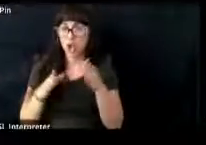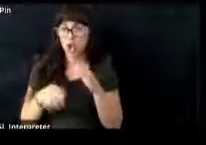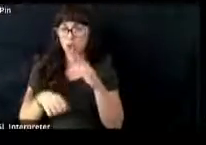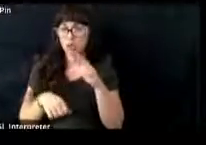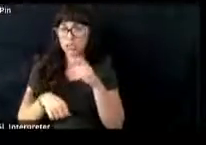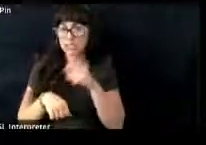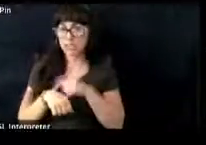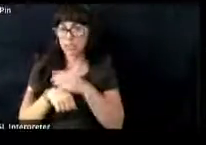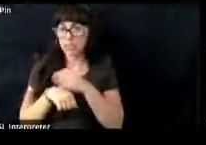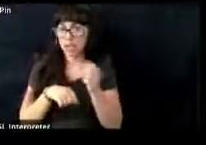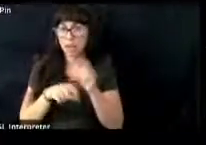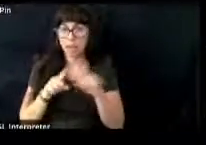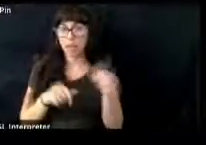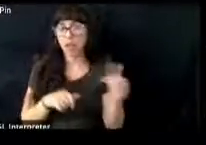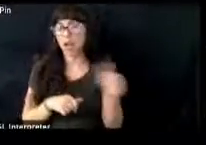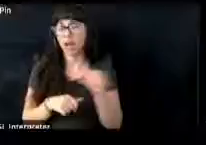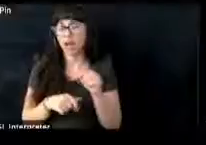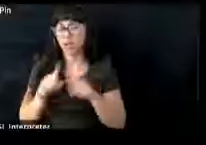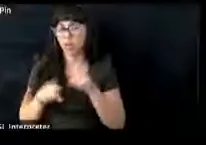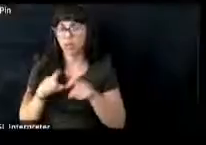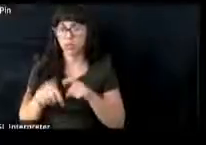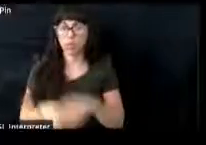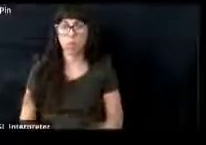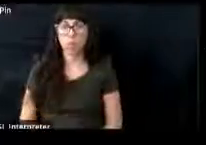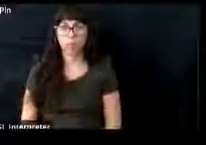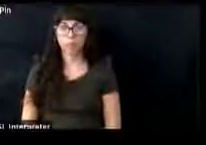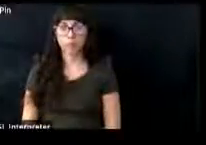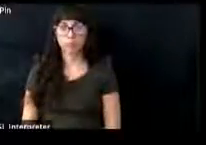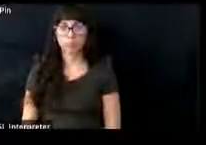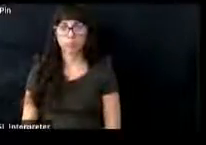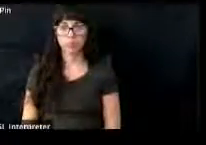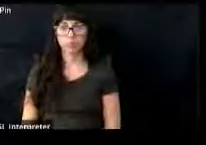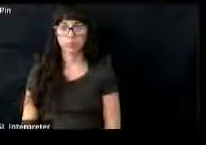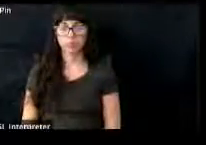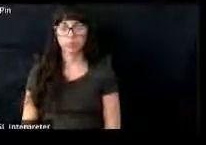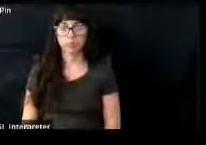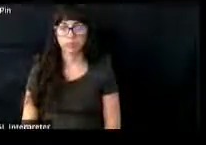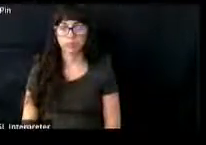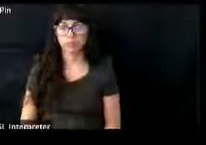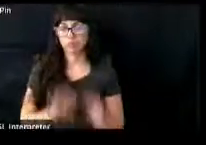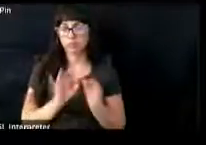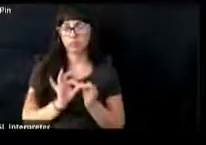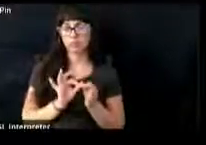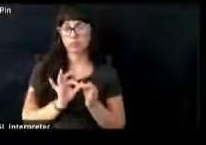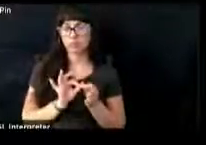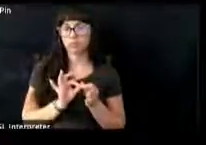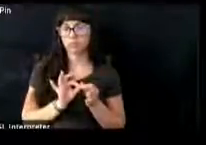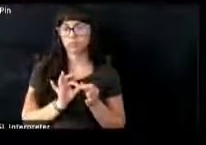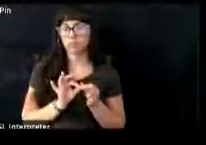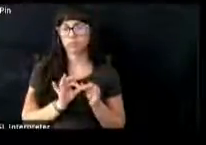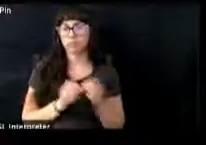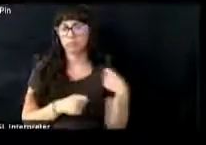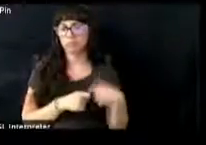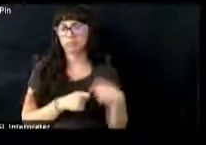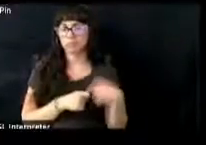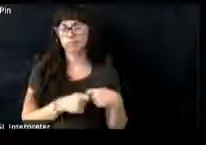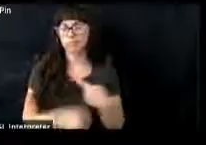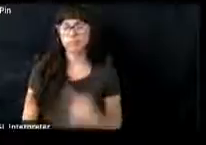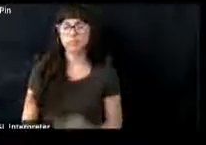the chair, please. Disculpe, ya se le terminó el tiempo, pero la presidente tiene unas preguntas para